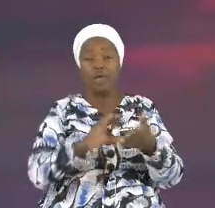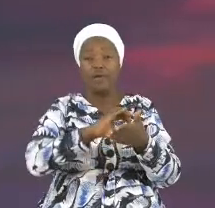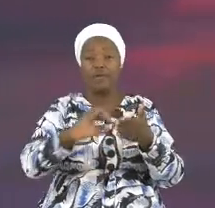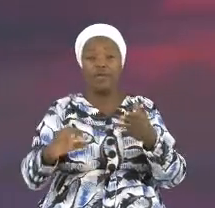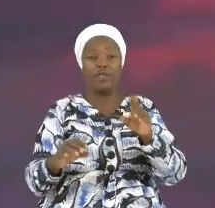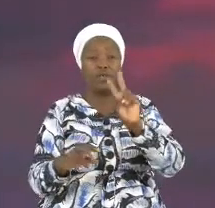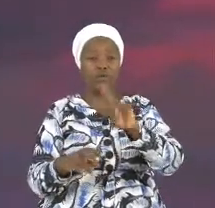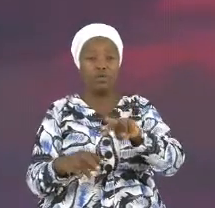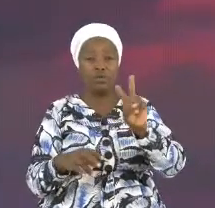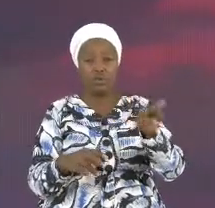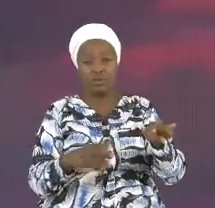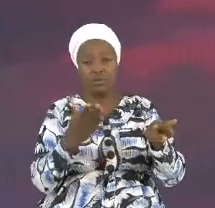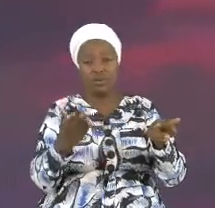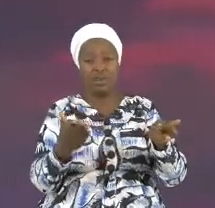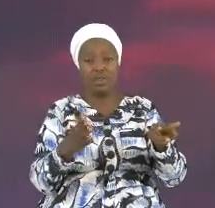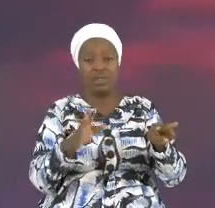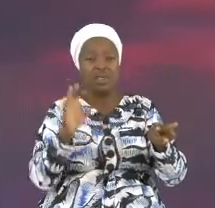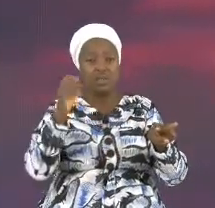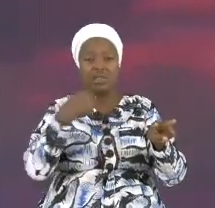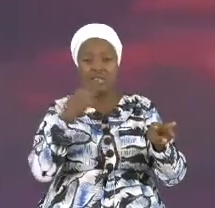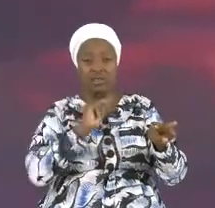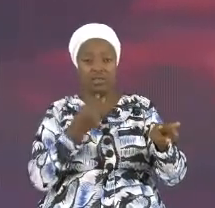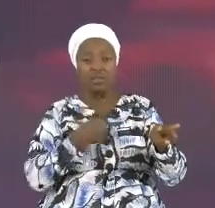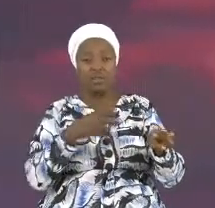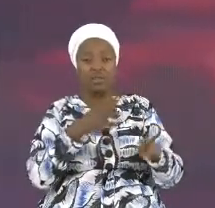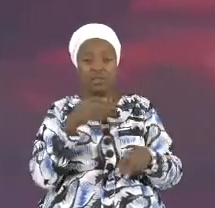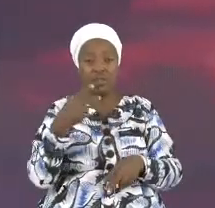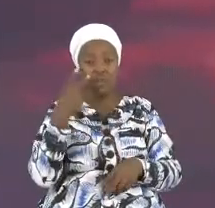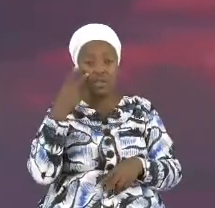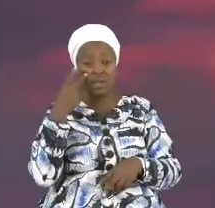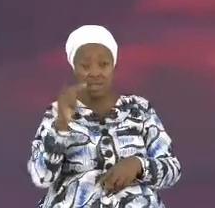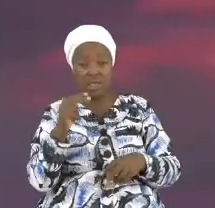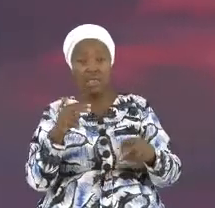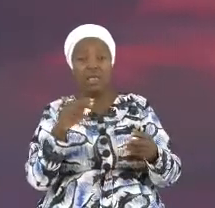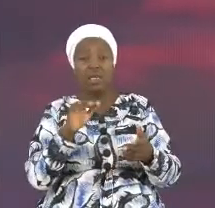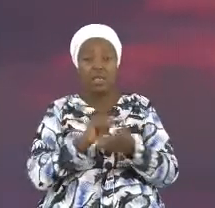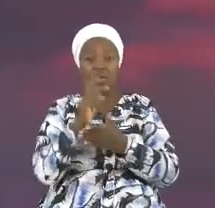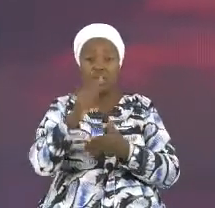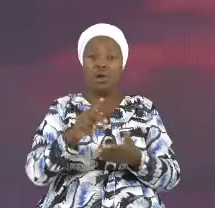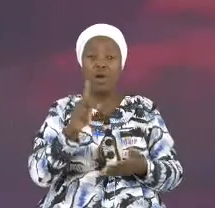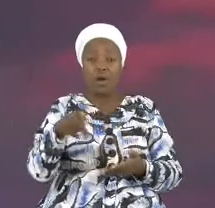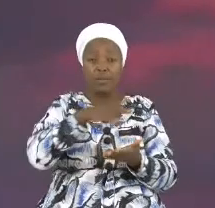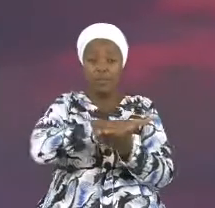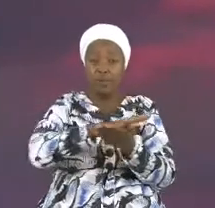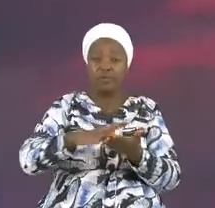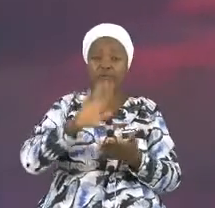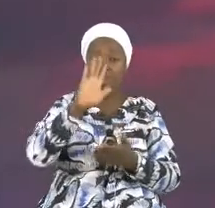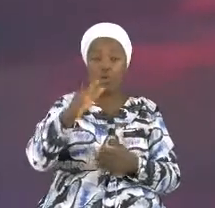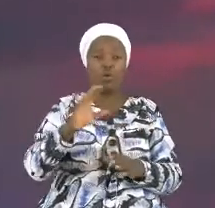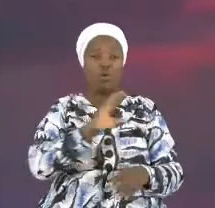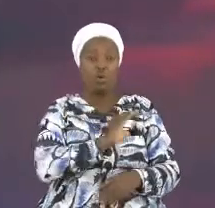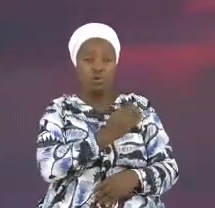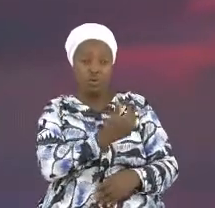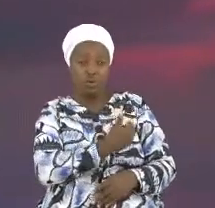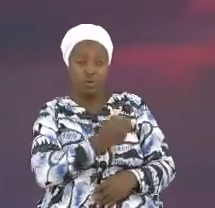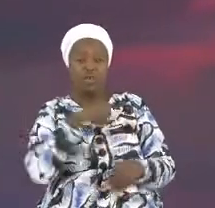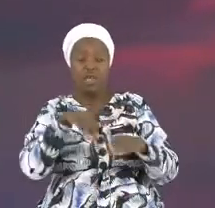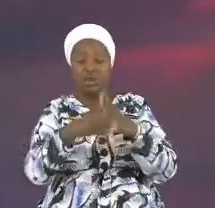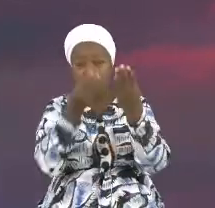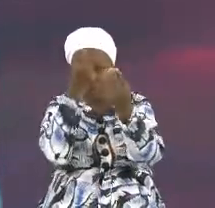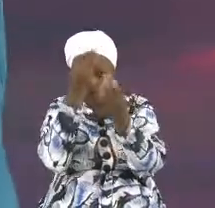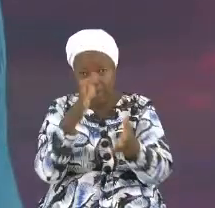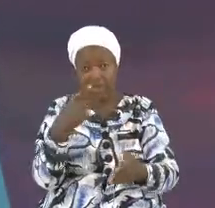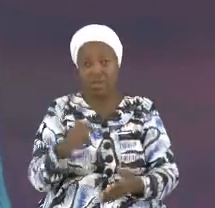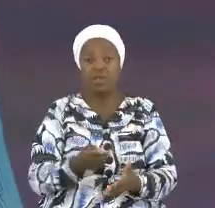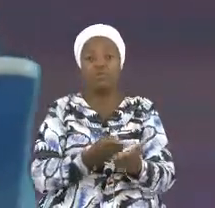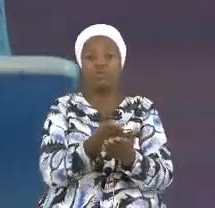us, he says, sin, he have purified your souls in obeying the truth. When you